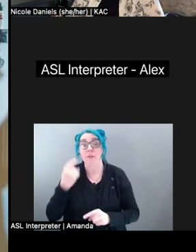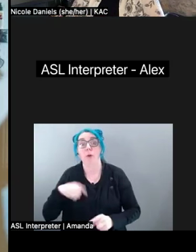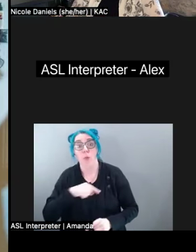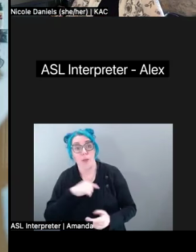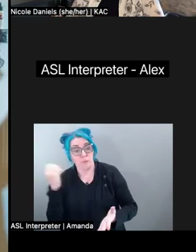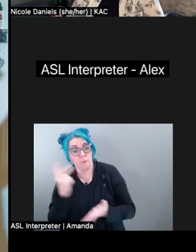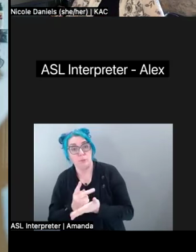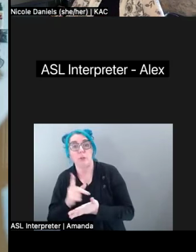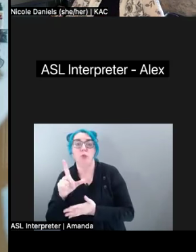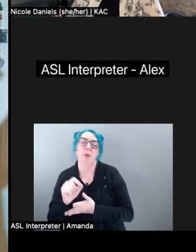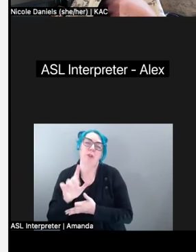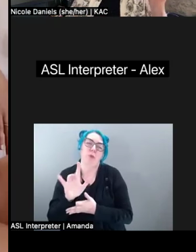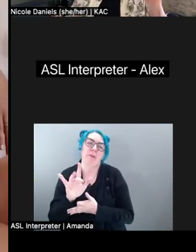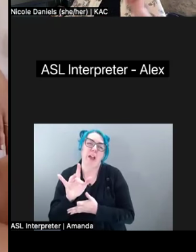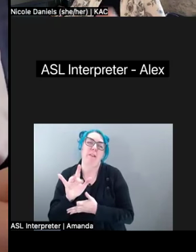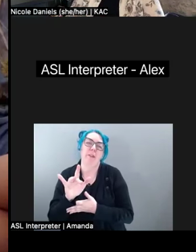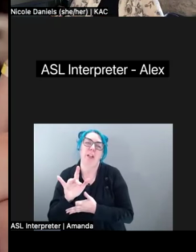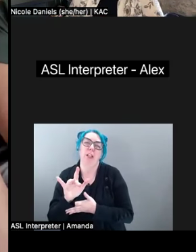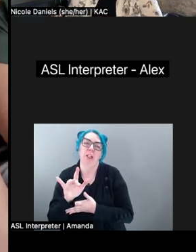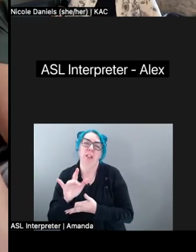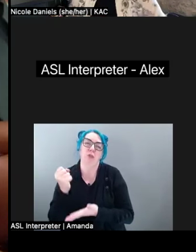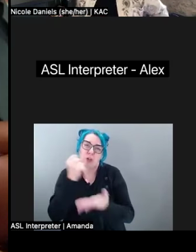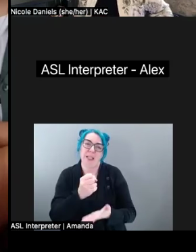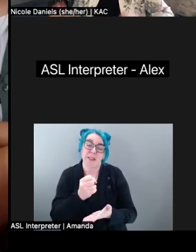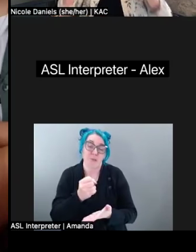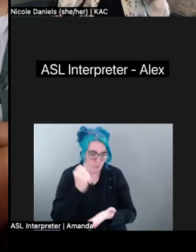2025. So if you haven't, just ignore that section.